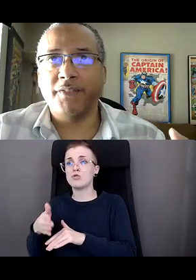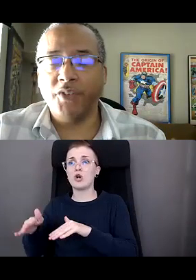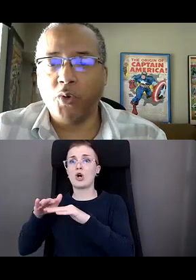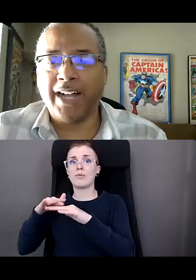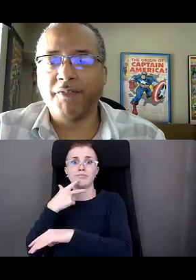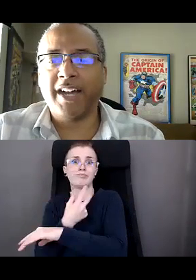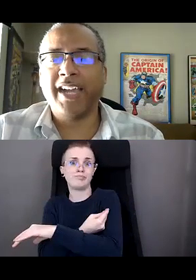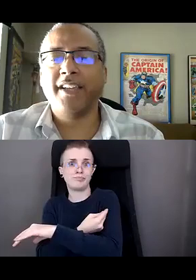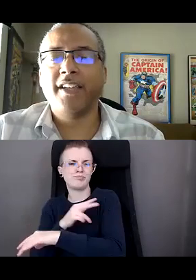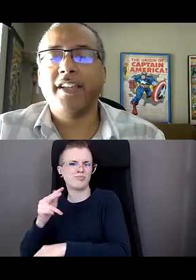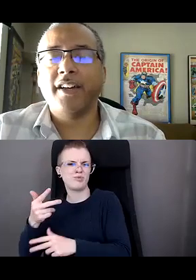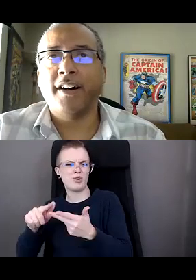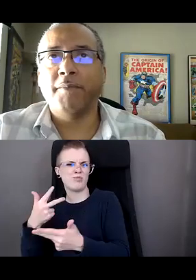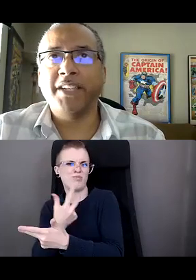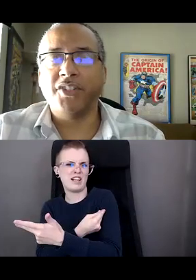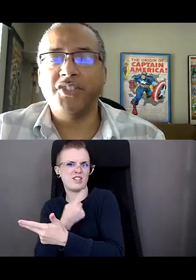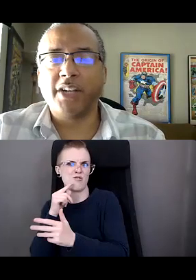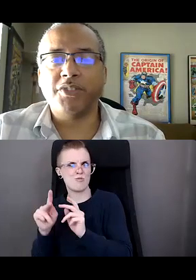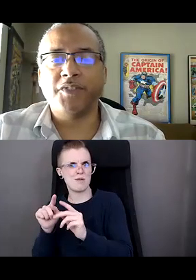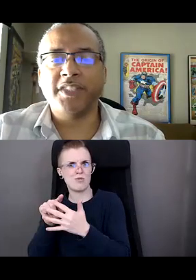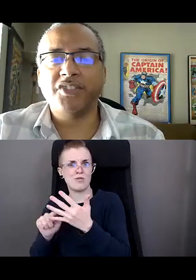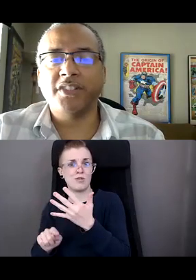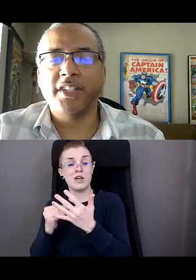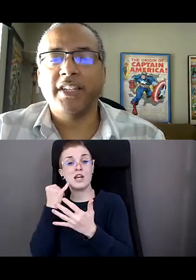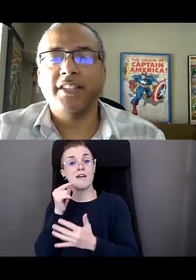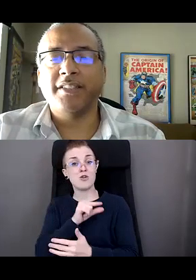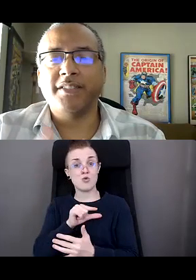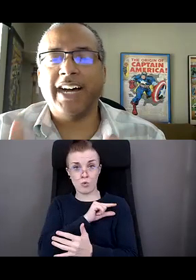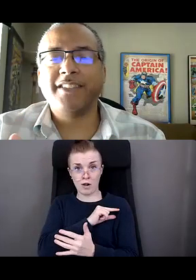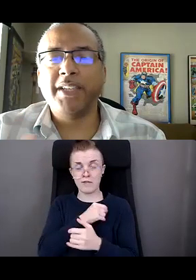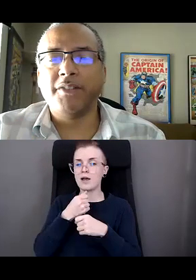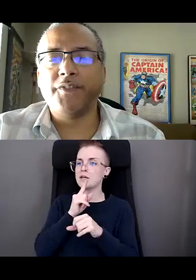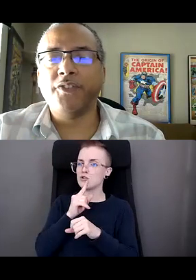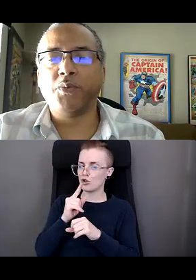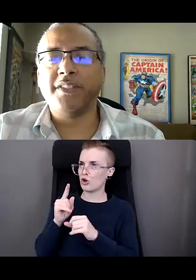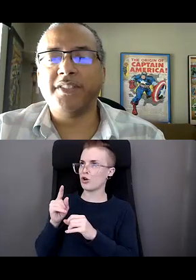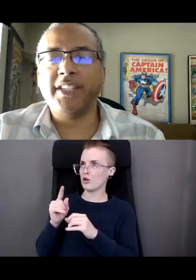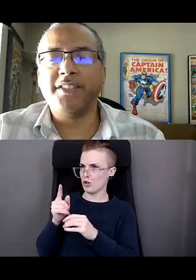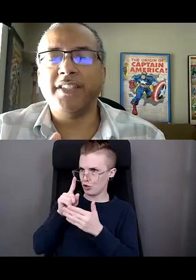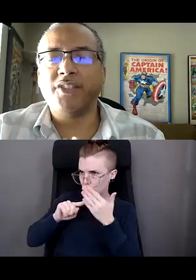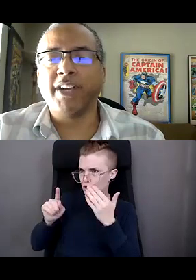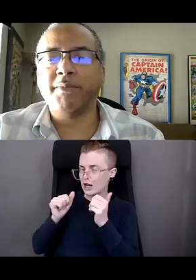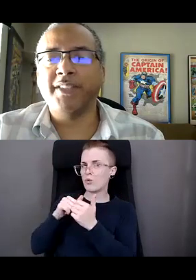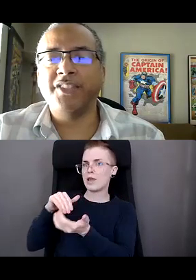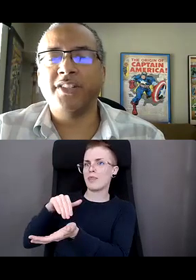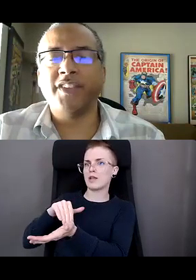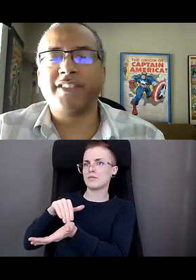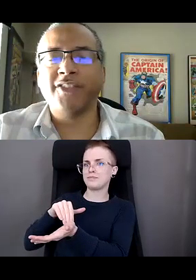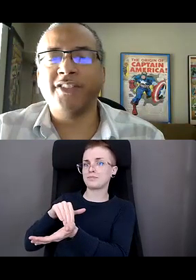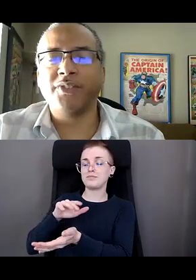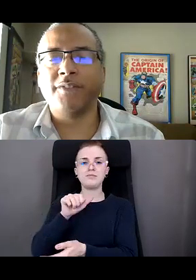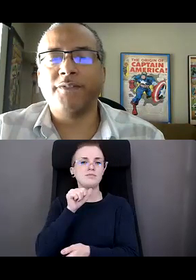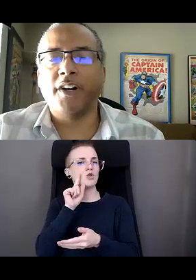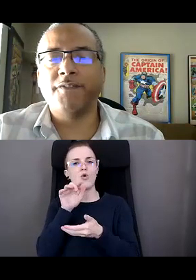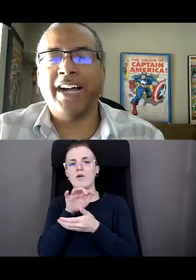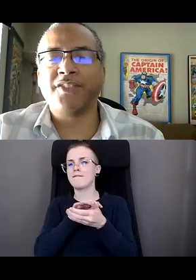interested, if you qualify. Make sure you check with your physician. That's not to be confused with the CDC's recommendation of a third